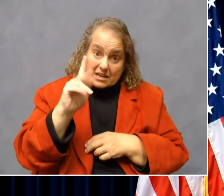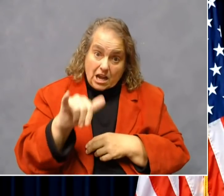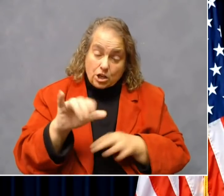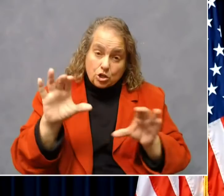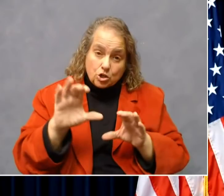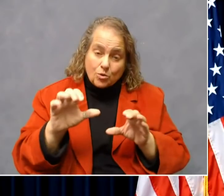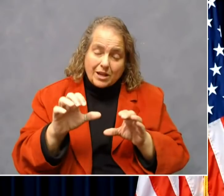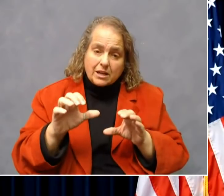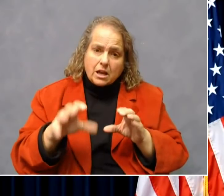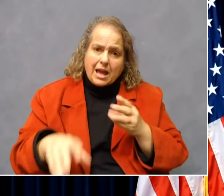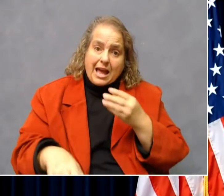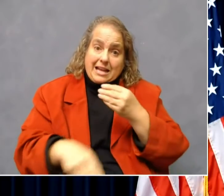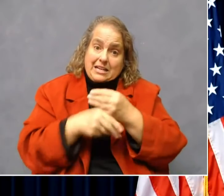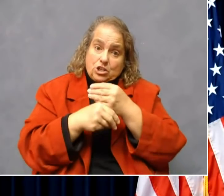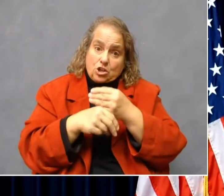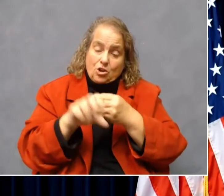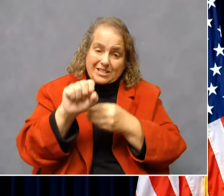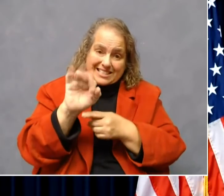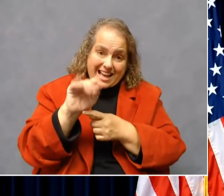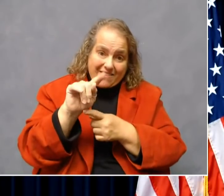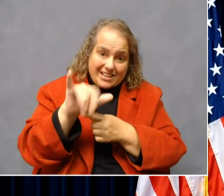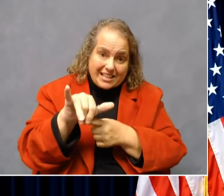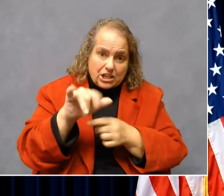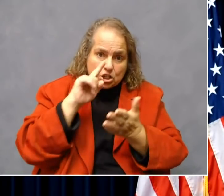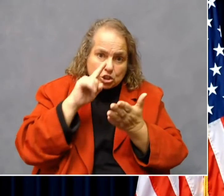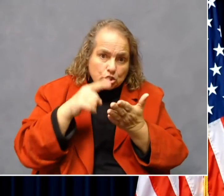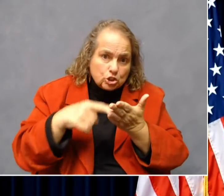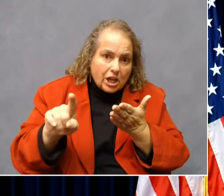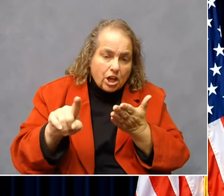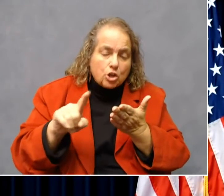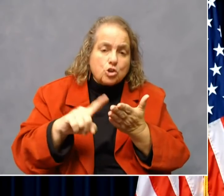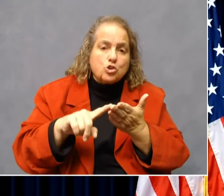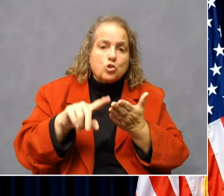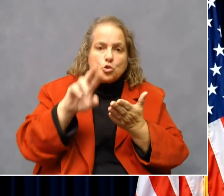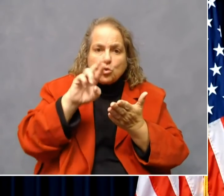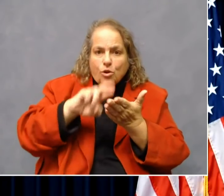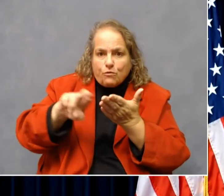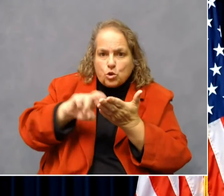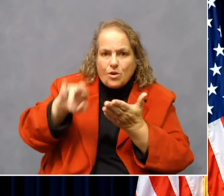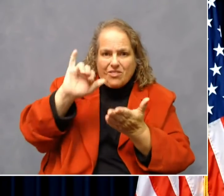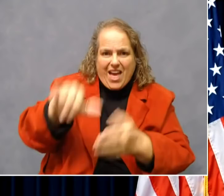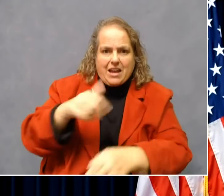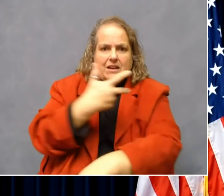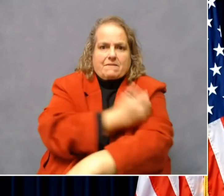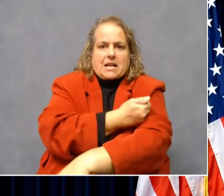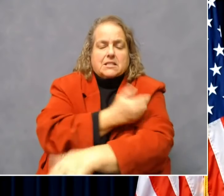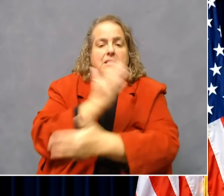any independent panels to review vaccines as some states are doing?